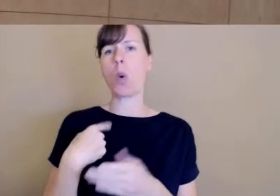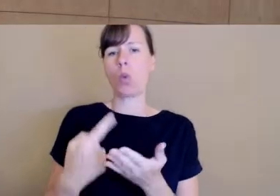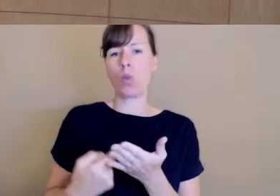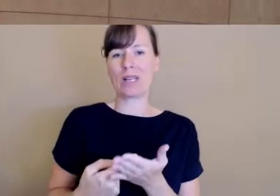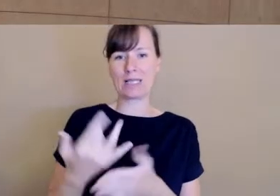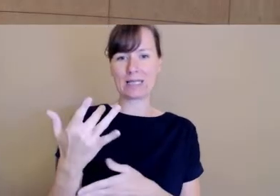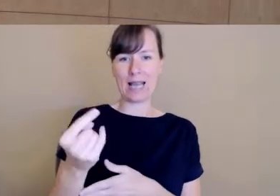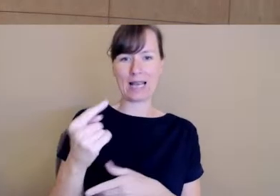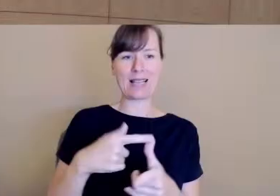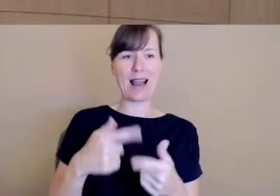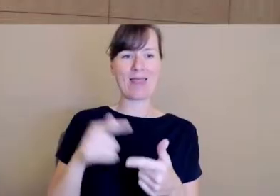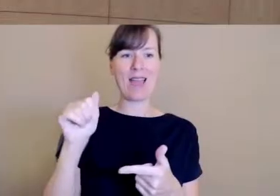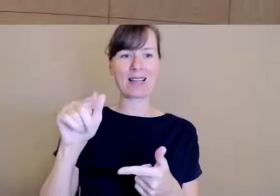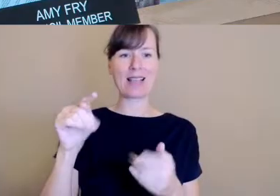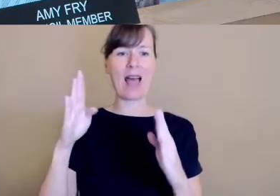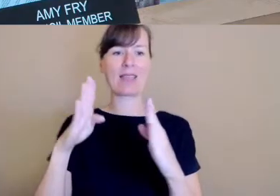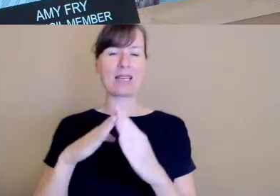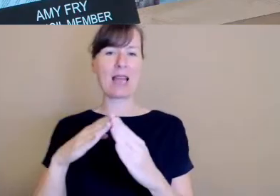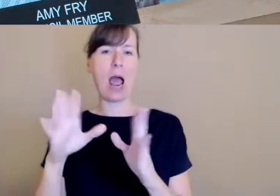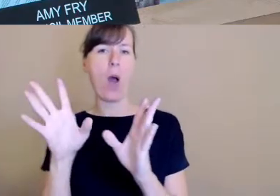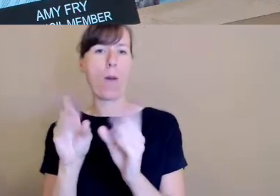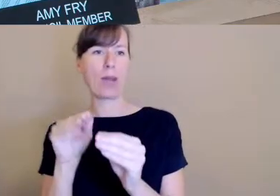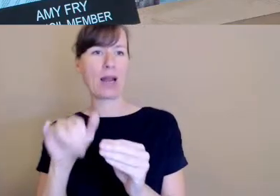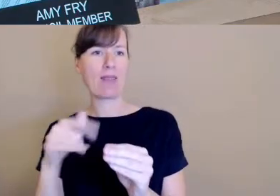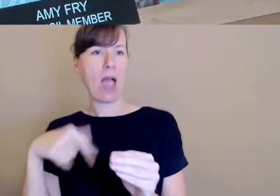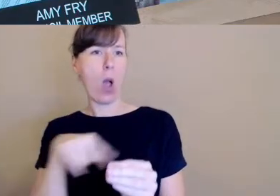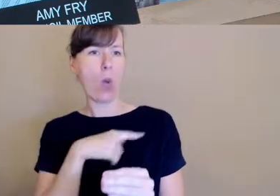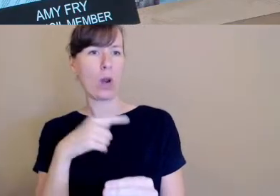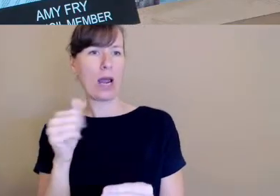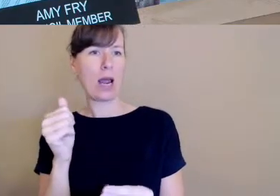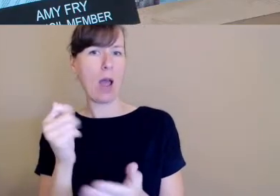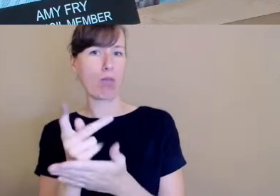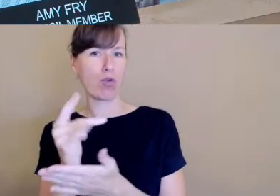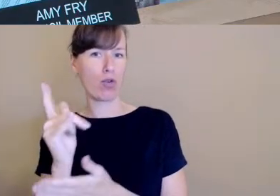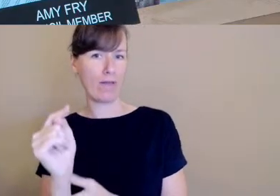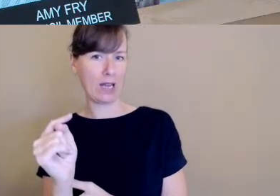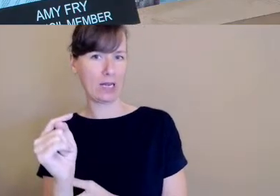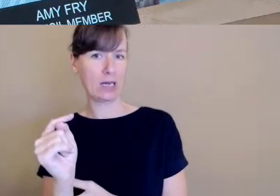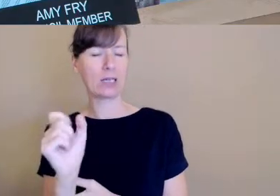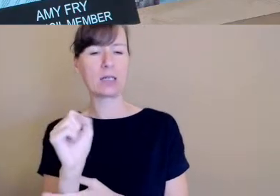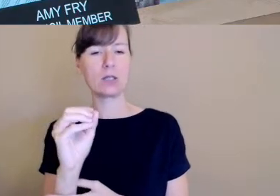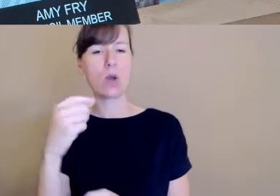way. So I think what it was that the town administrator,